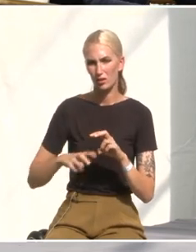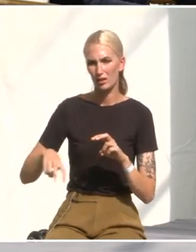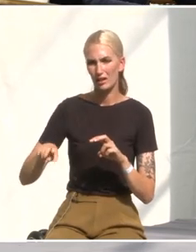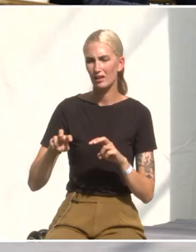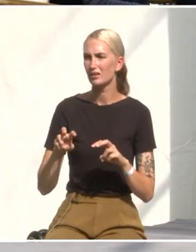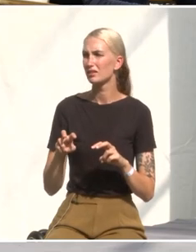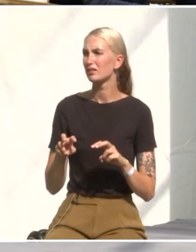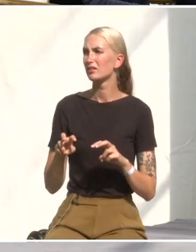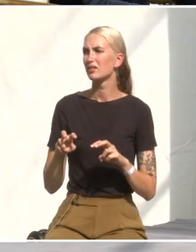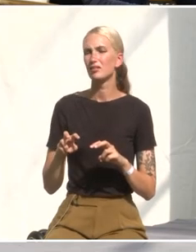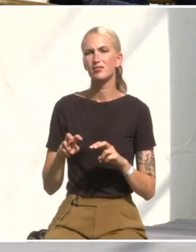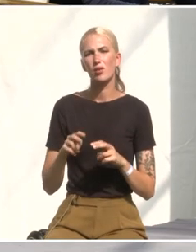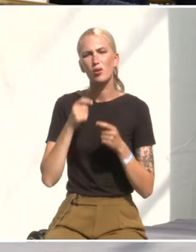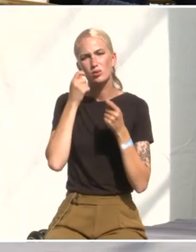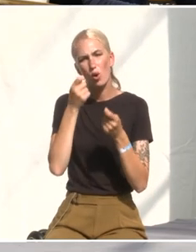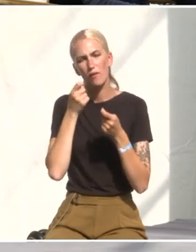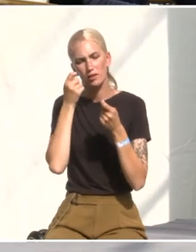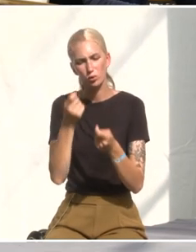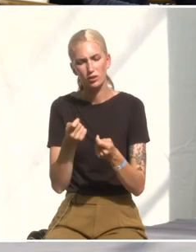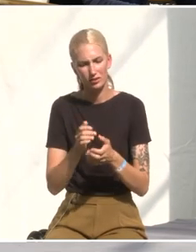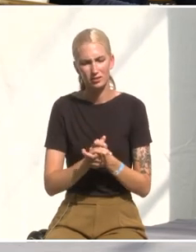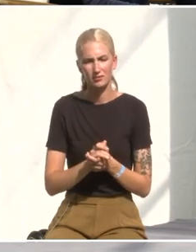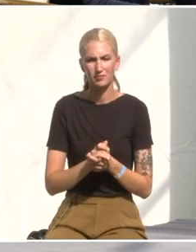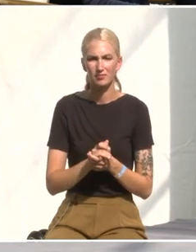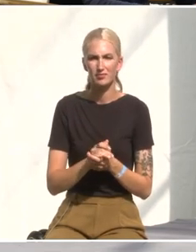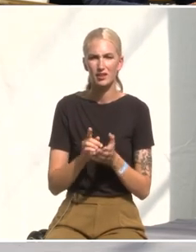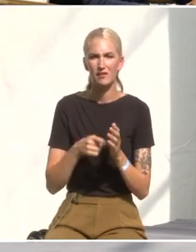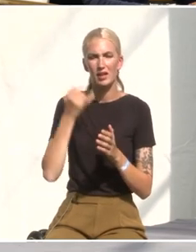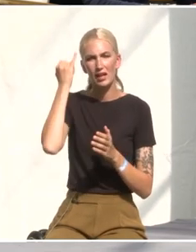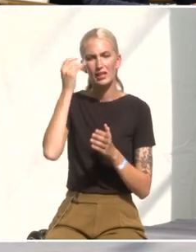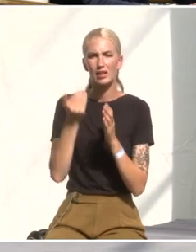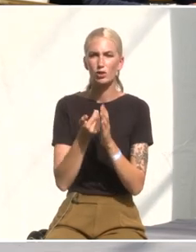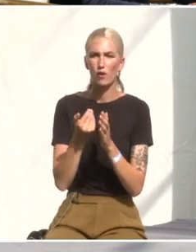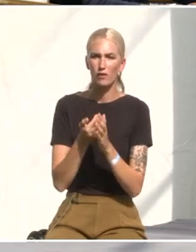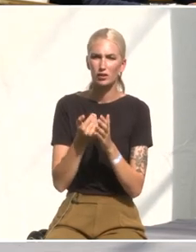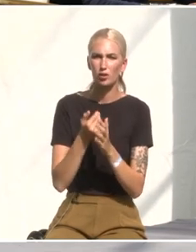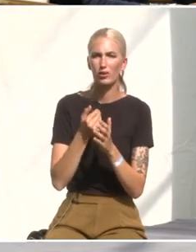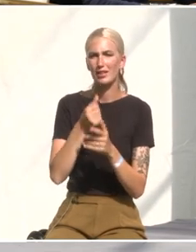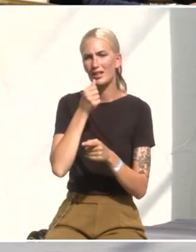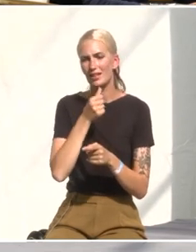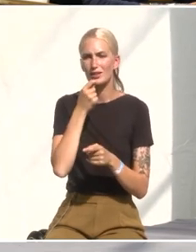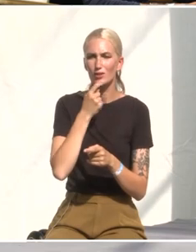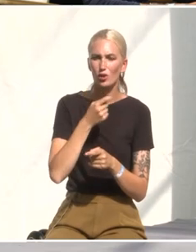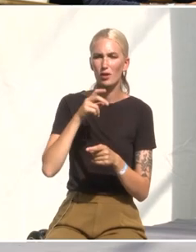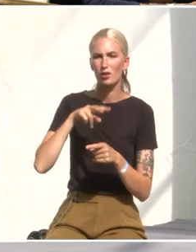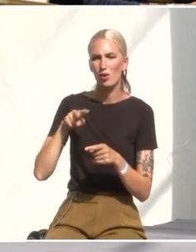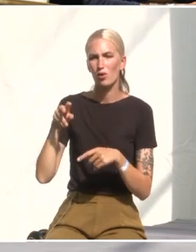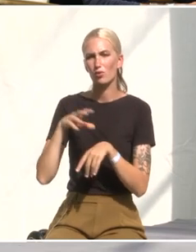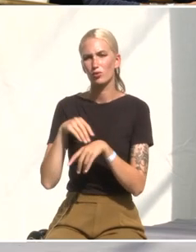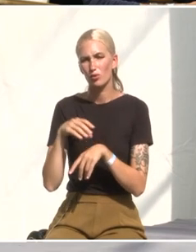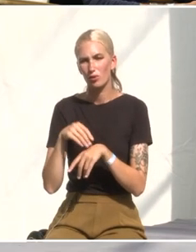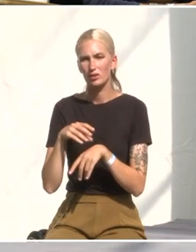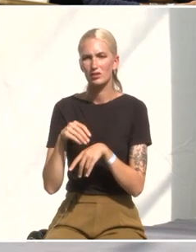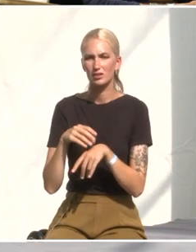kind of good advices and might be also innovative approaches from Estonia, Finland, Sweden and Norway